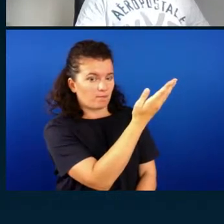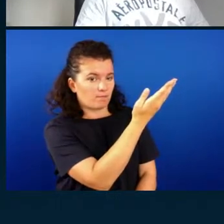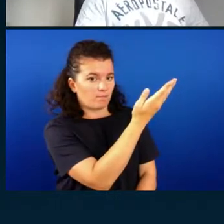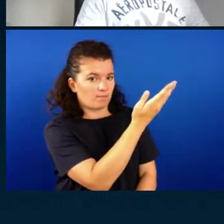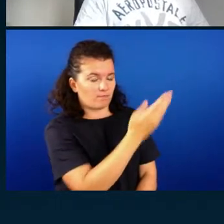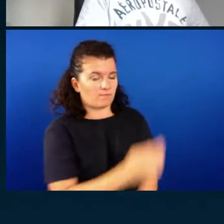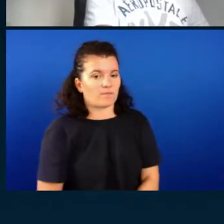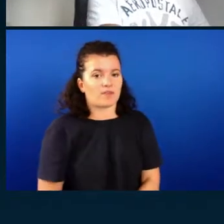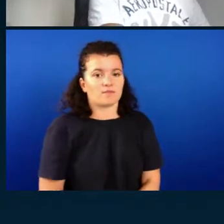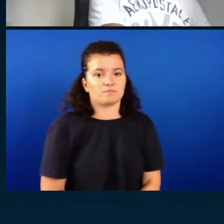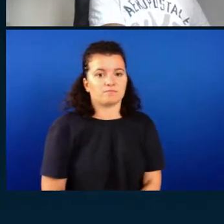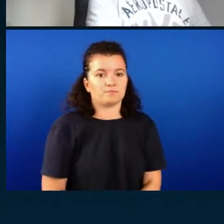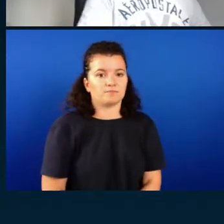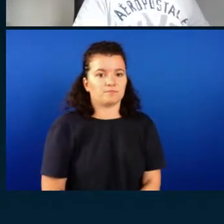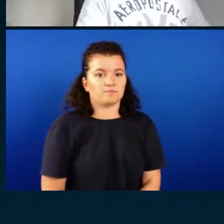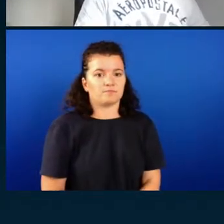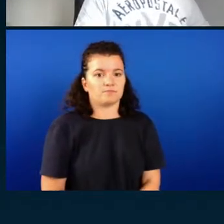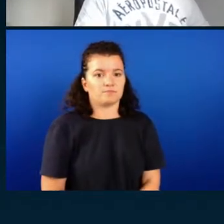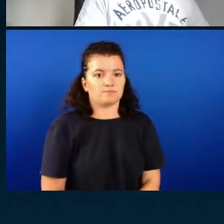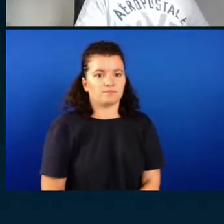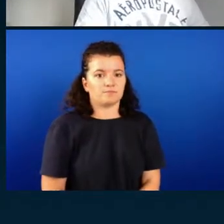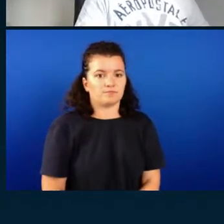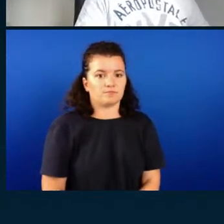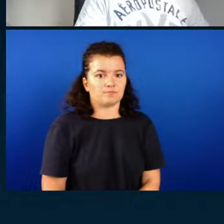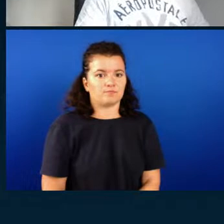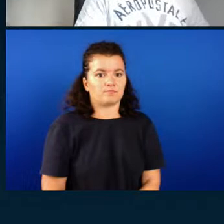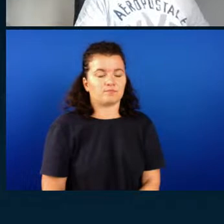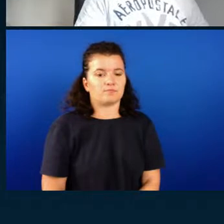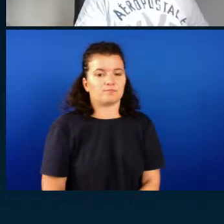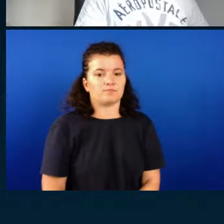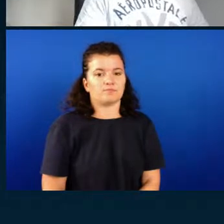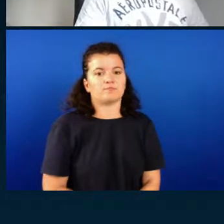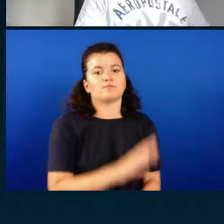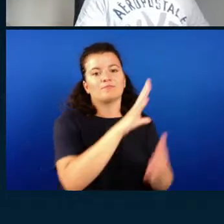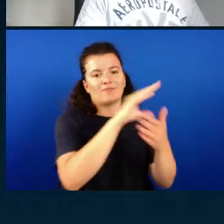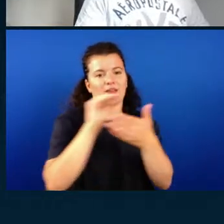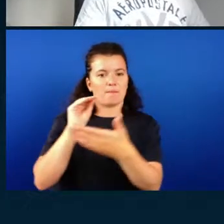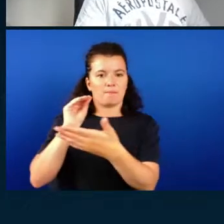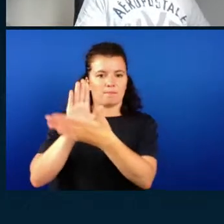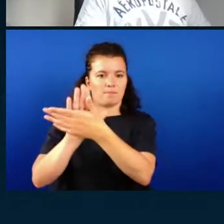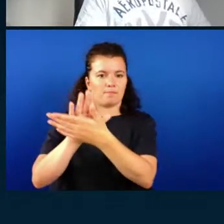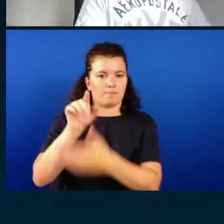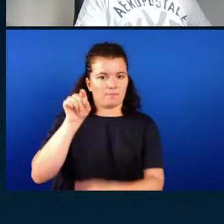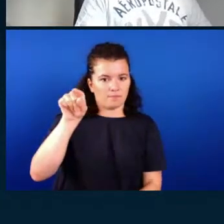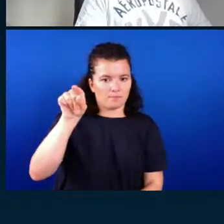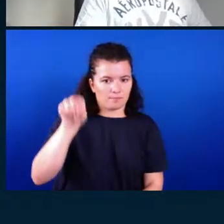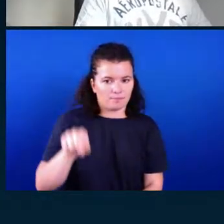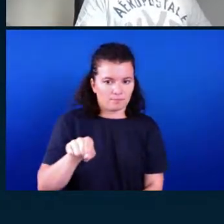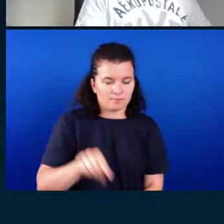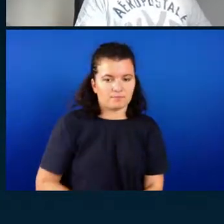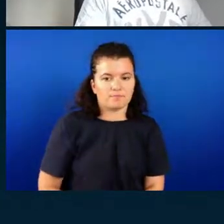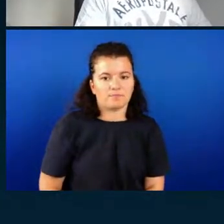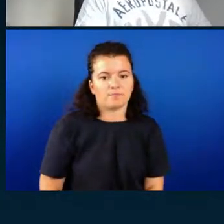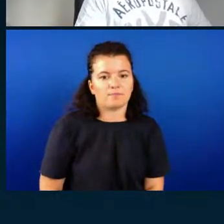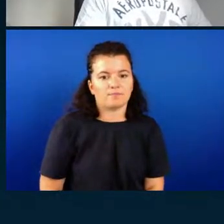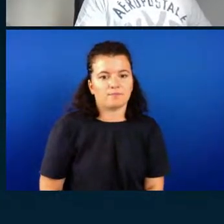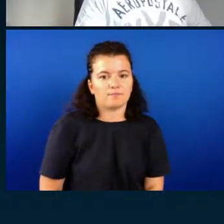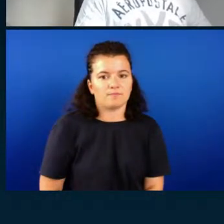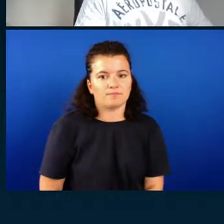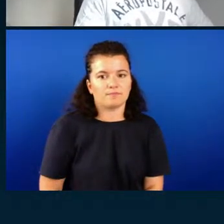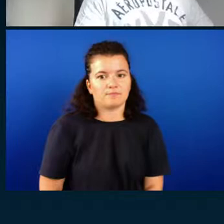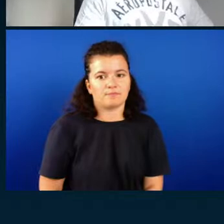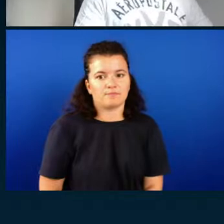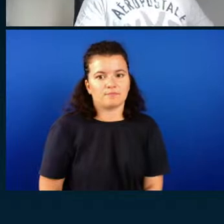task.json file now. Now let's have some code there for task.json. So our task